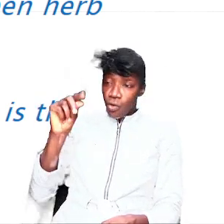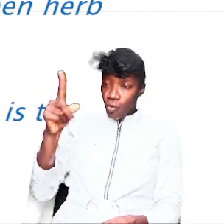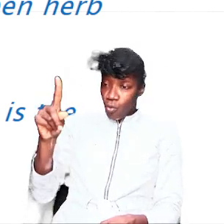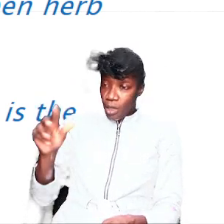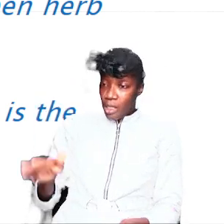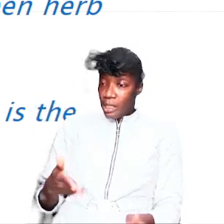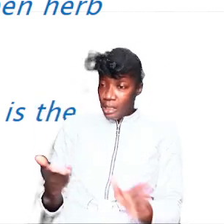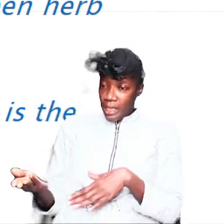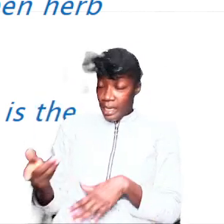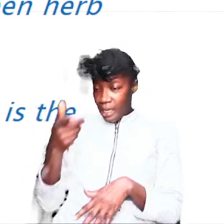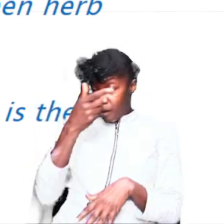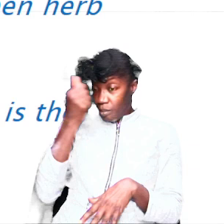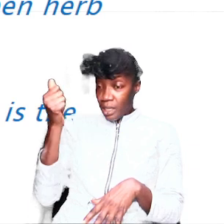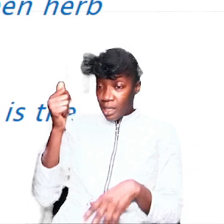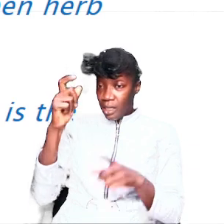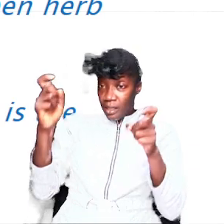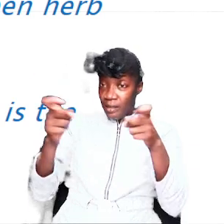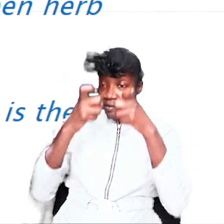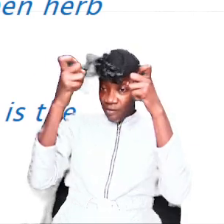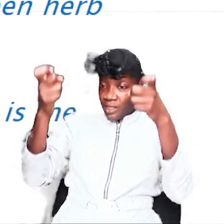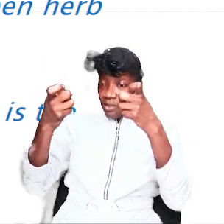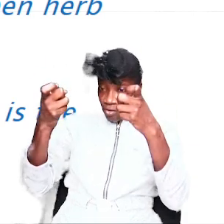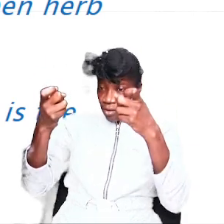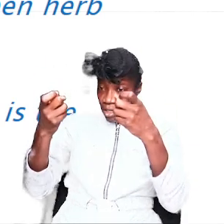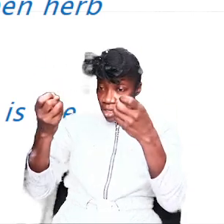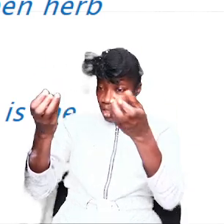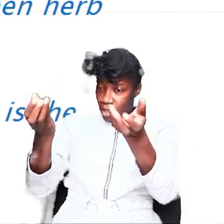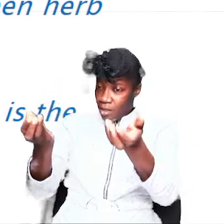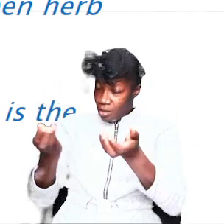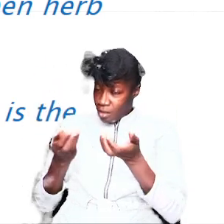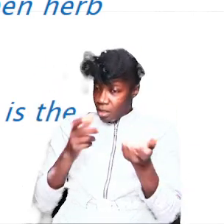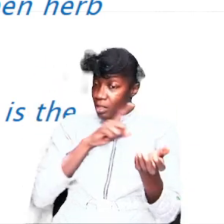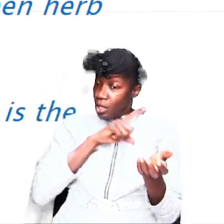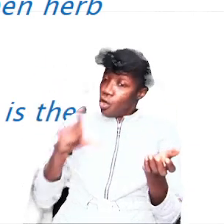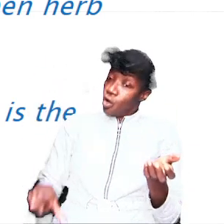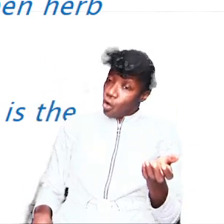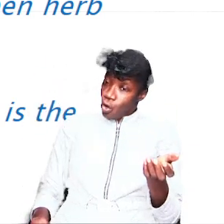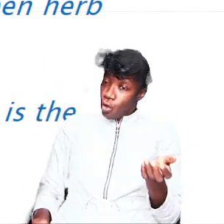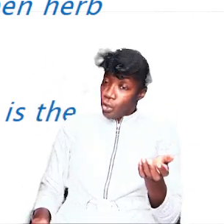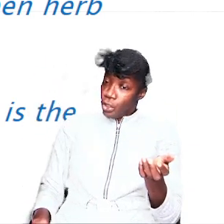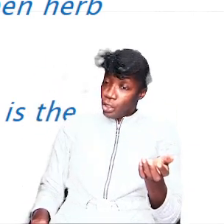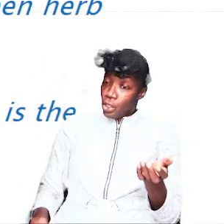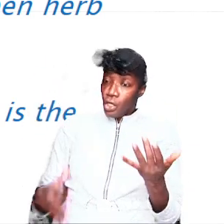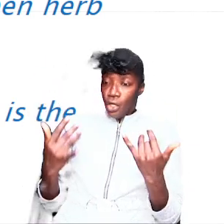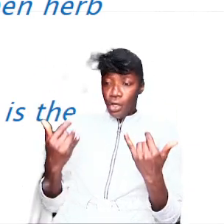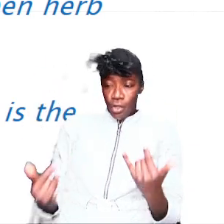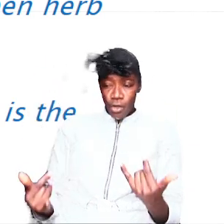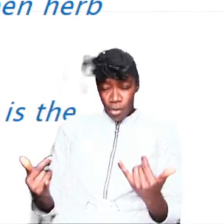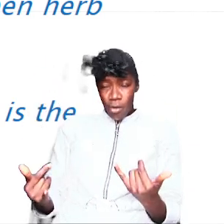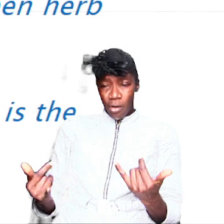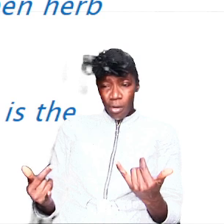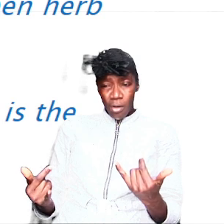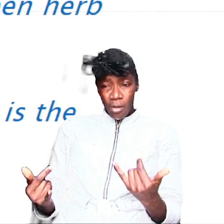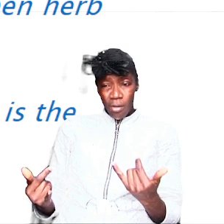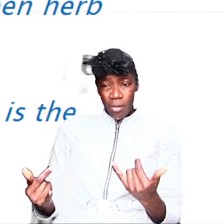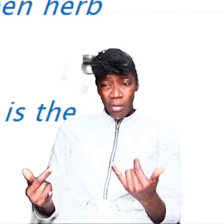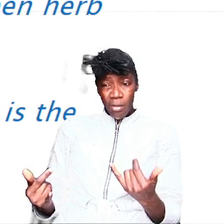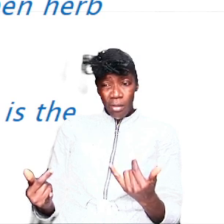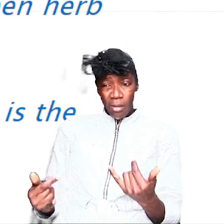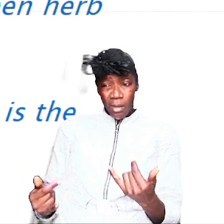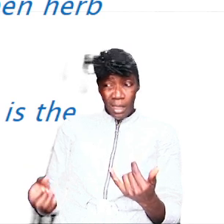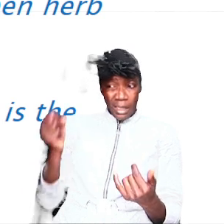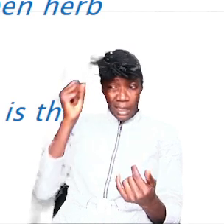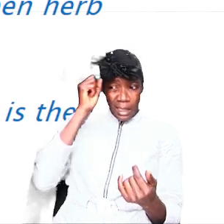Because the victory was wrought by the Lord. At this point, the man was at the stage where he said, don't eat